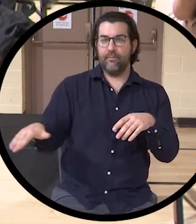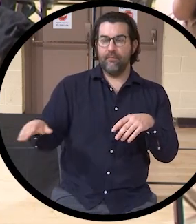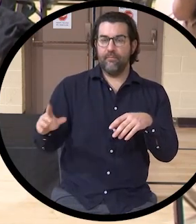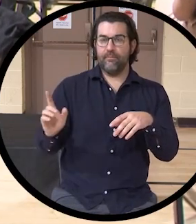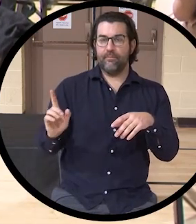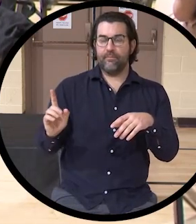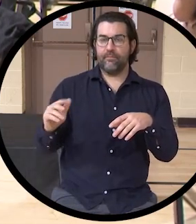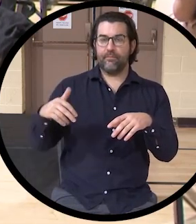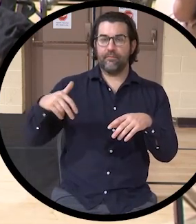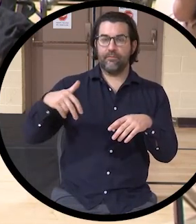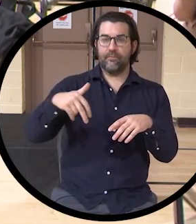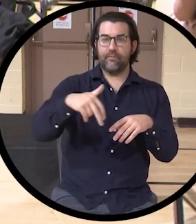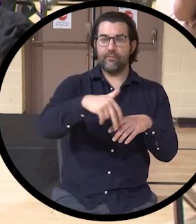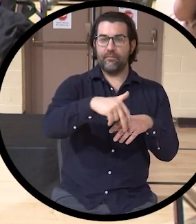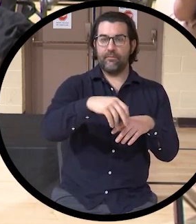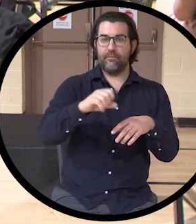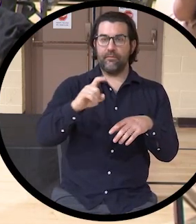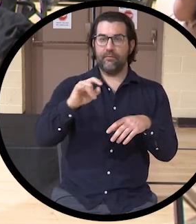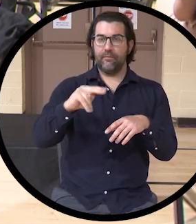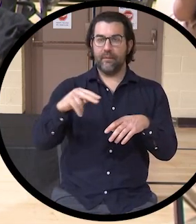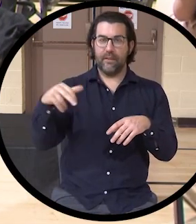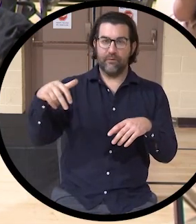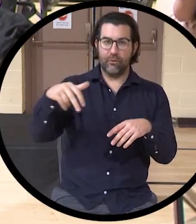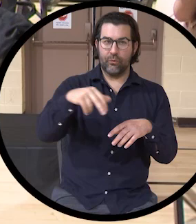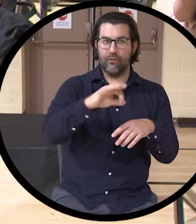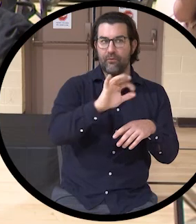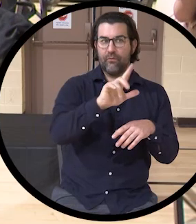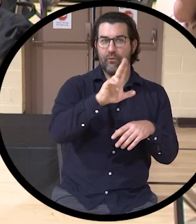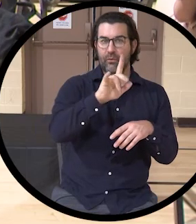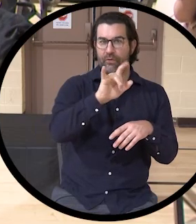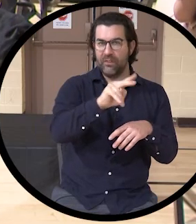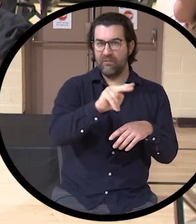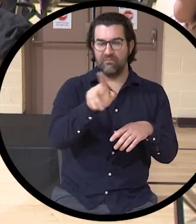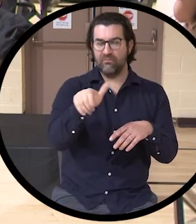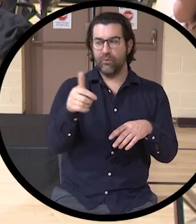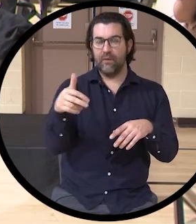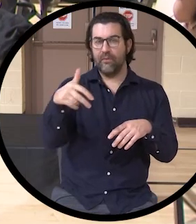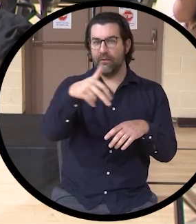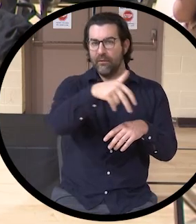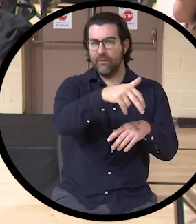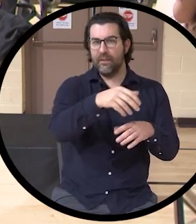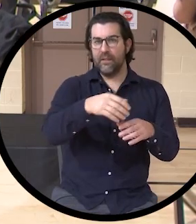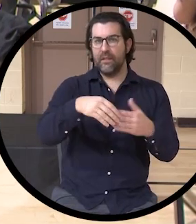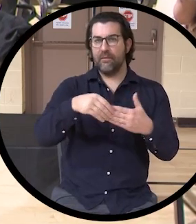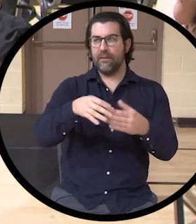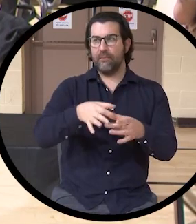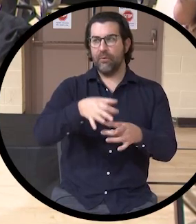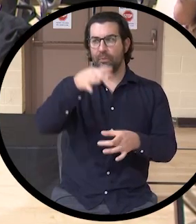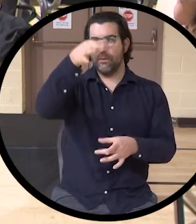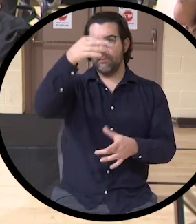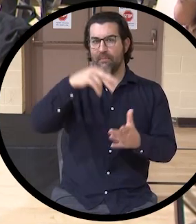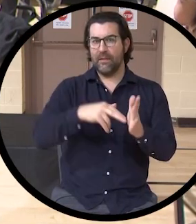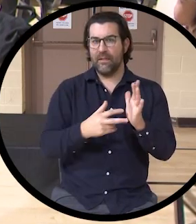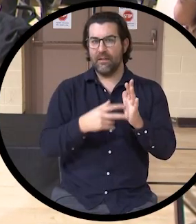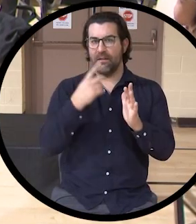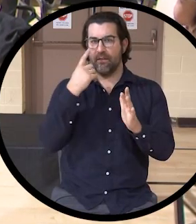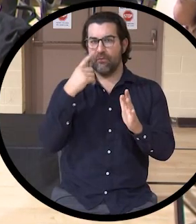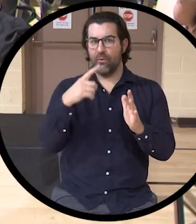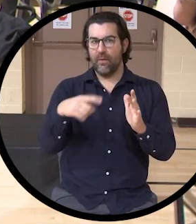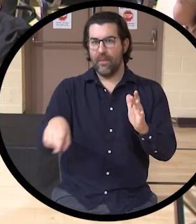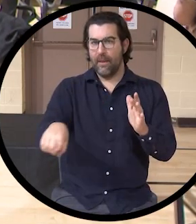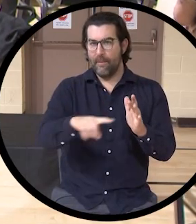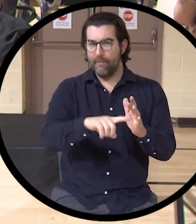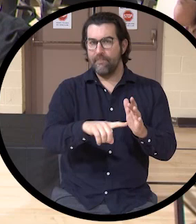crossing Stanton to get to Fulton or presumably anywhere, what the flex posts mean for them